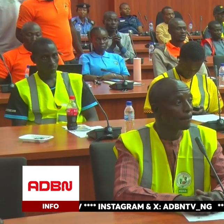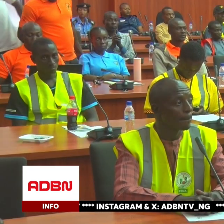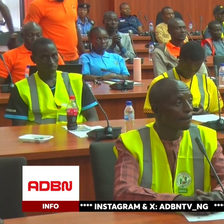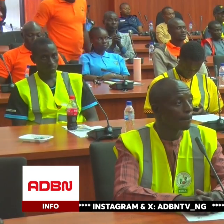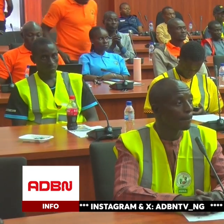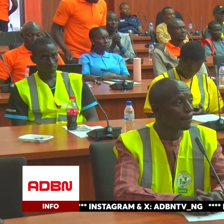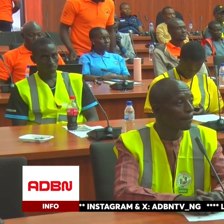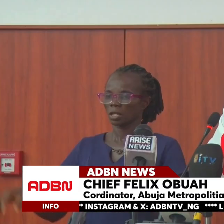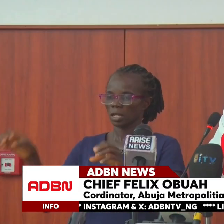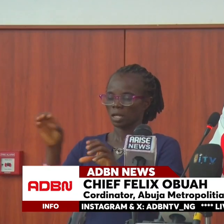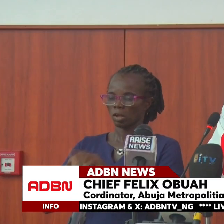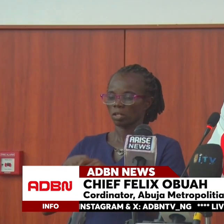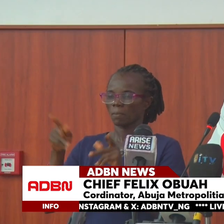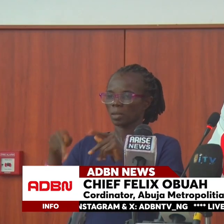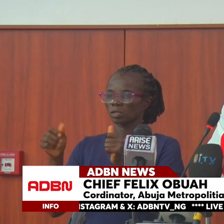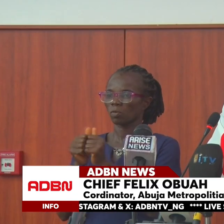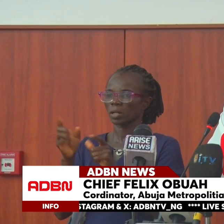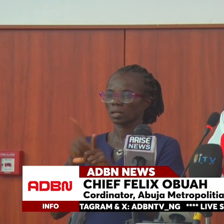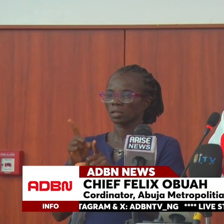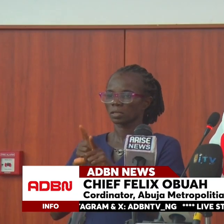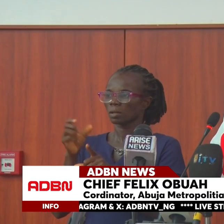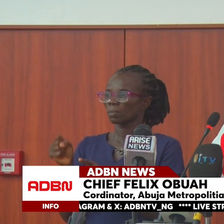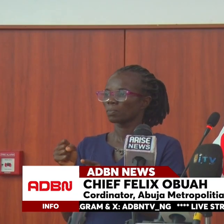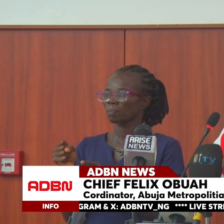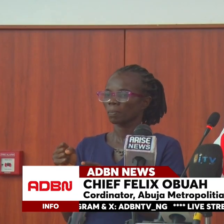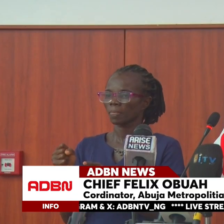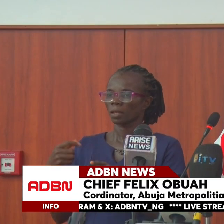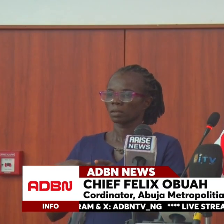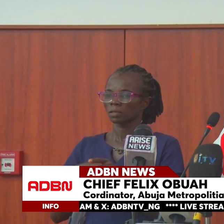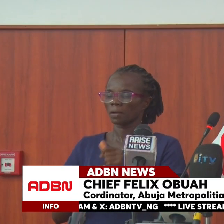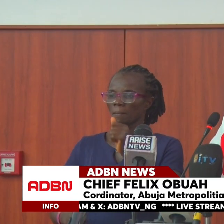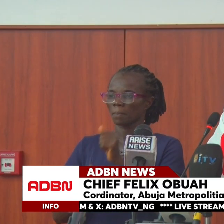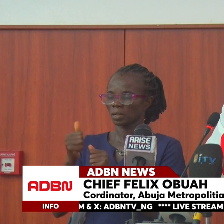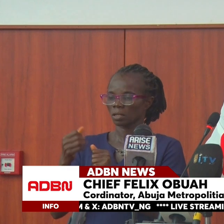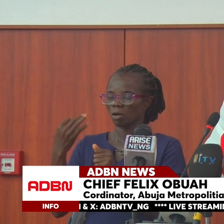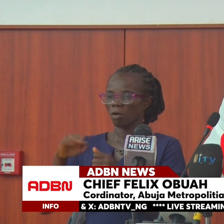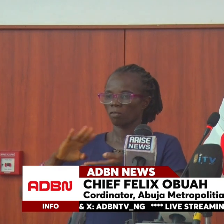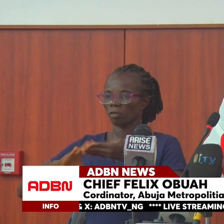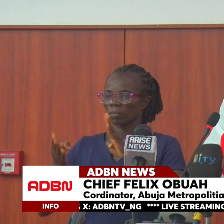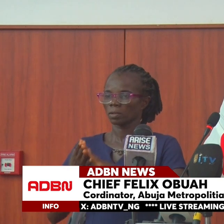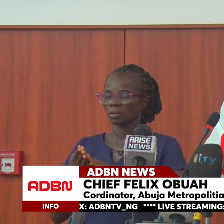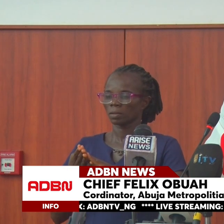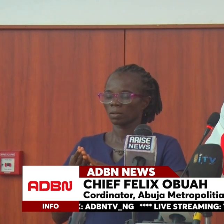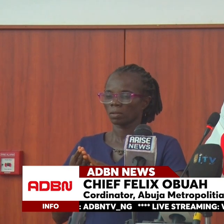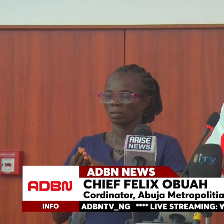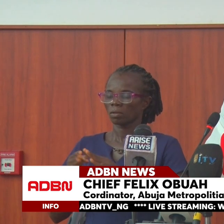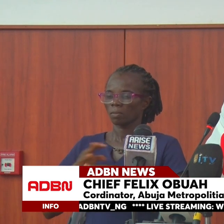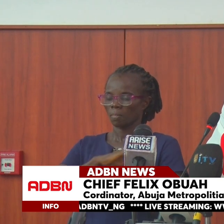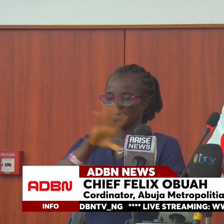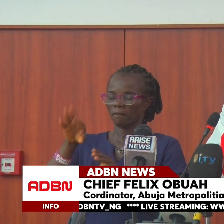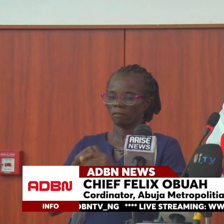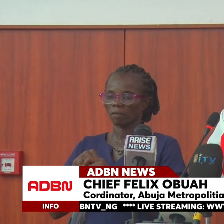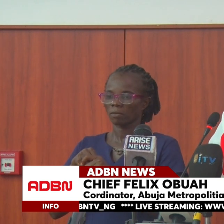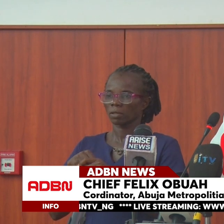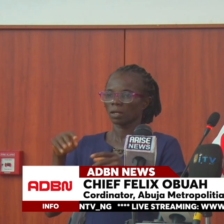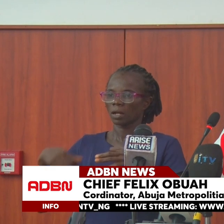communities as they are the first responders in emergencies. The local emergency management committees constitute